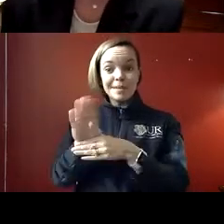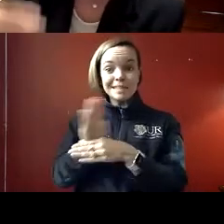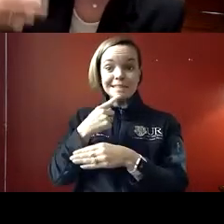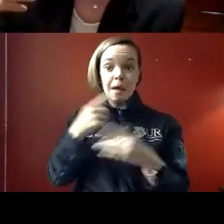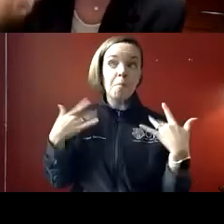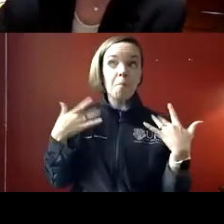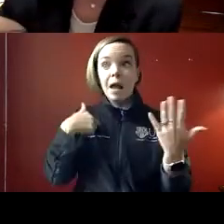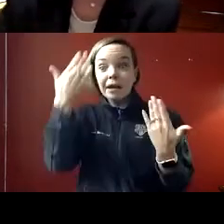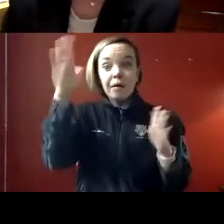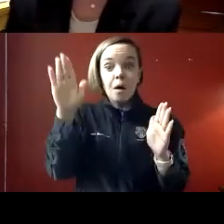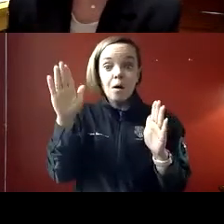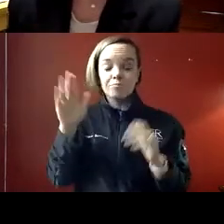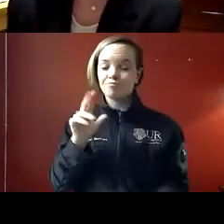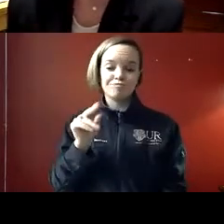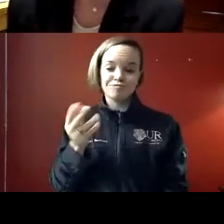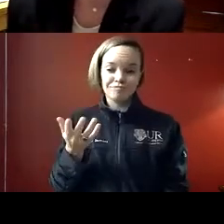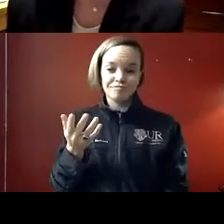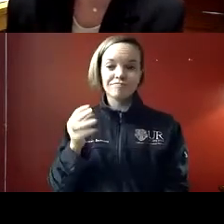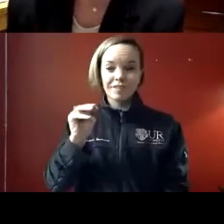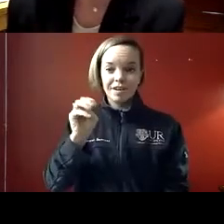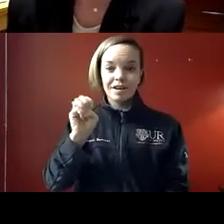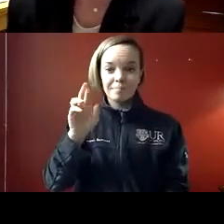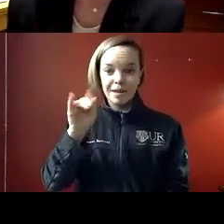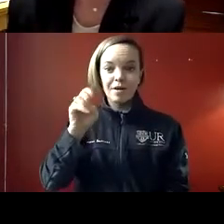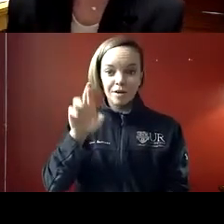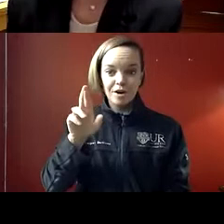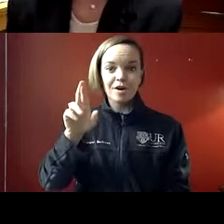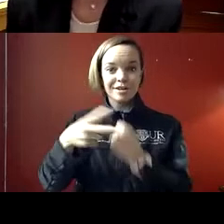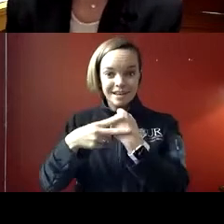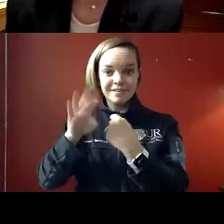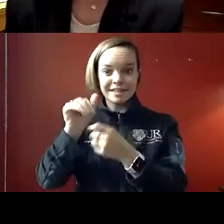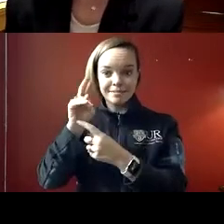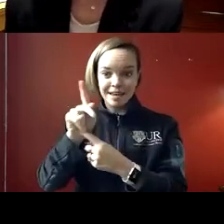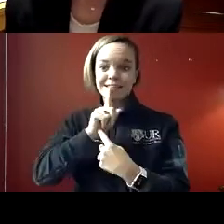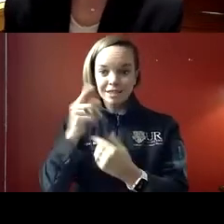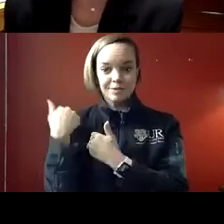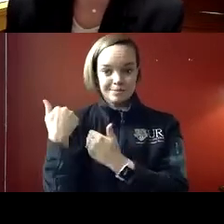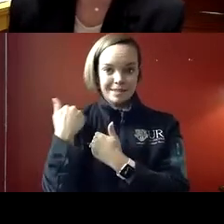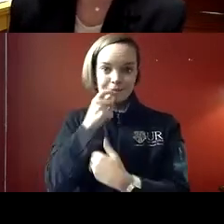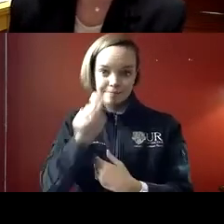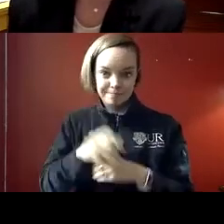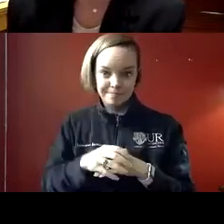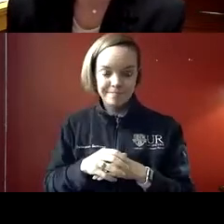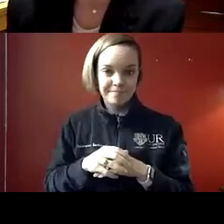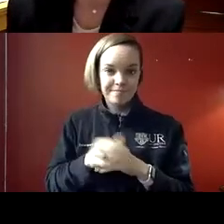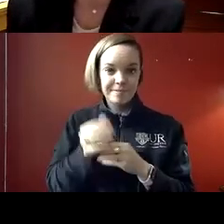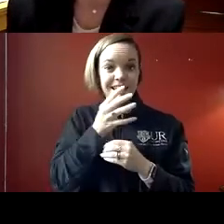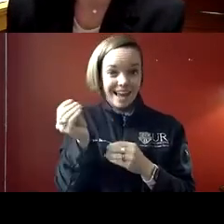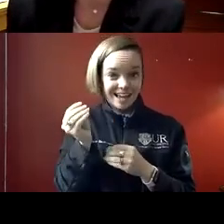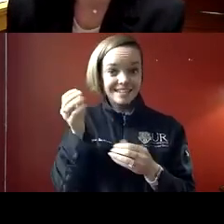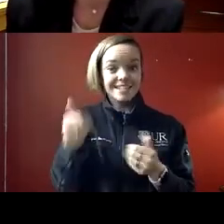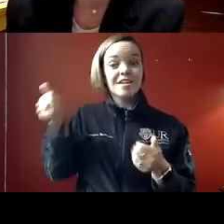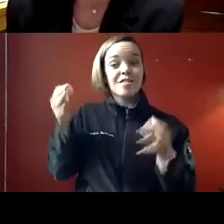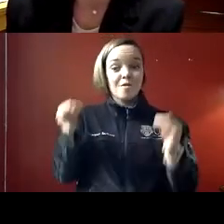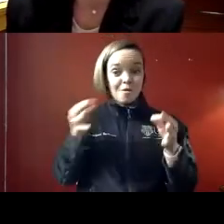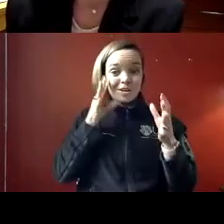but Merit or Savings Bank is still responsible. And they also said there doesn't have to be